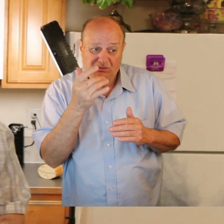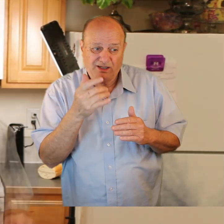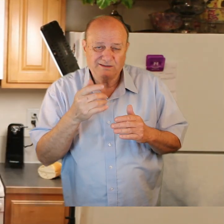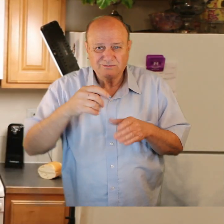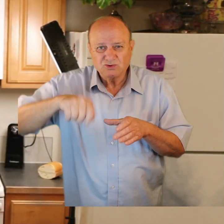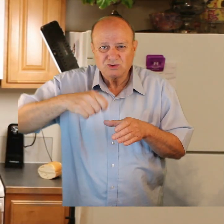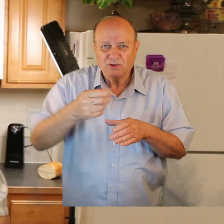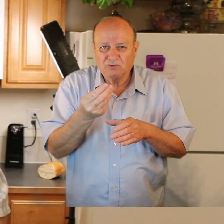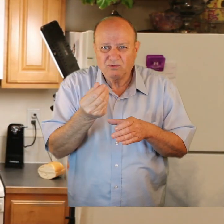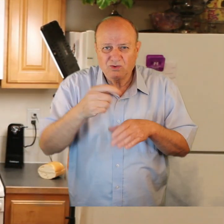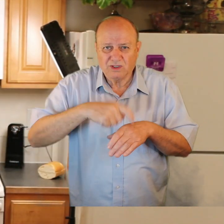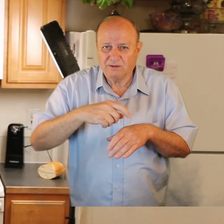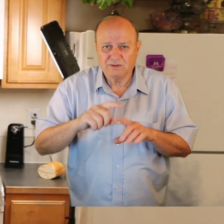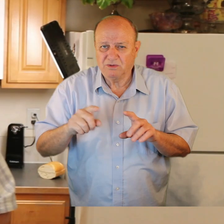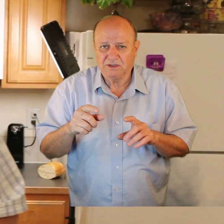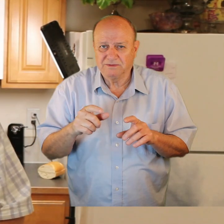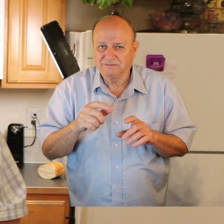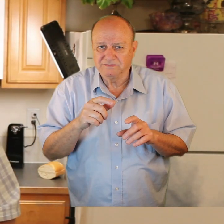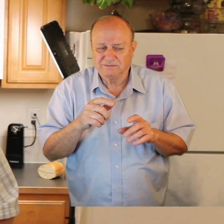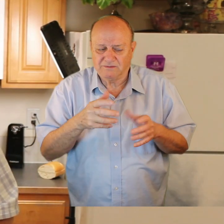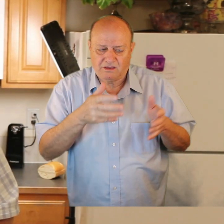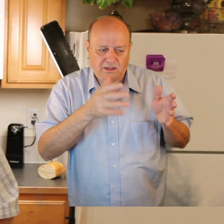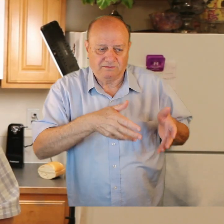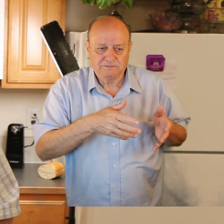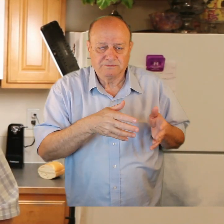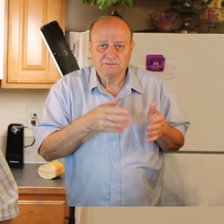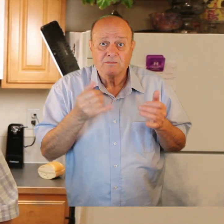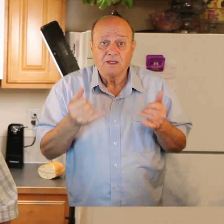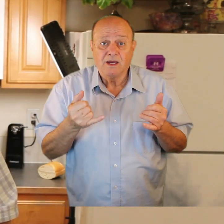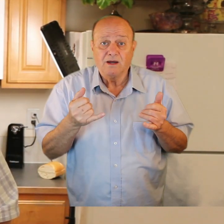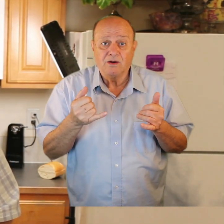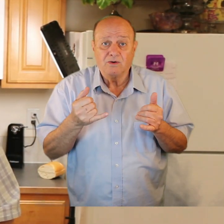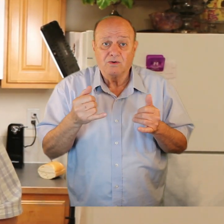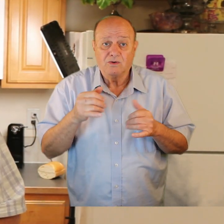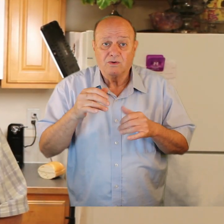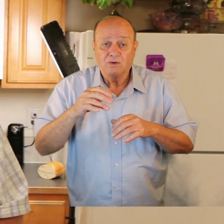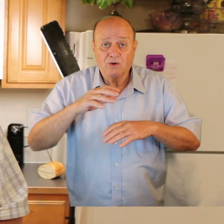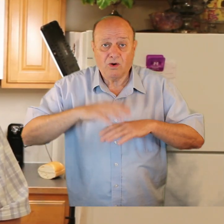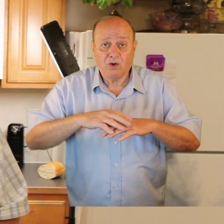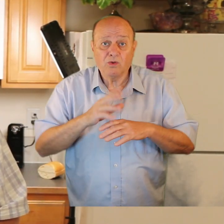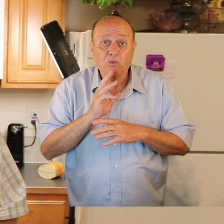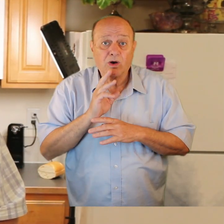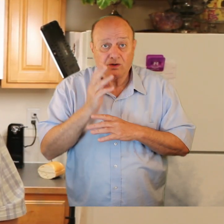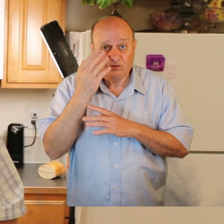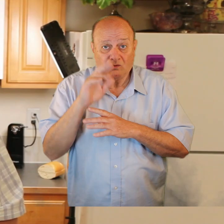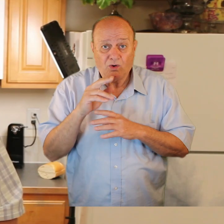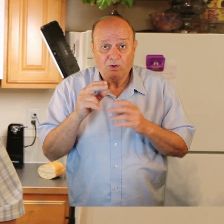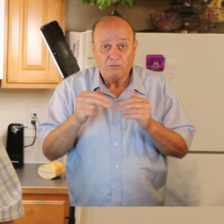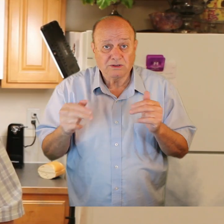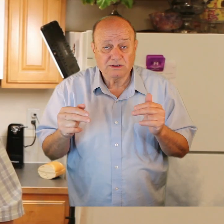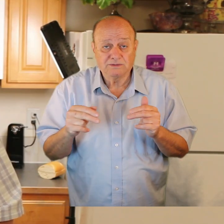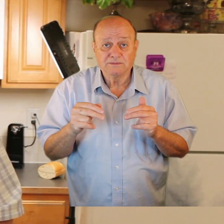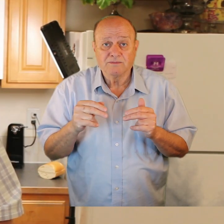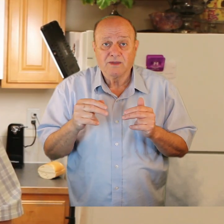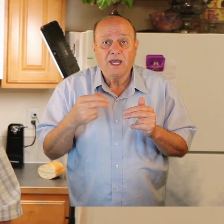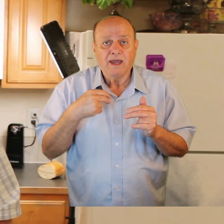stove. Okay. The next thing I'm going to be doing is putting the pasta water on. I've got some cold water on the